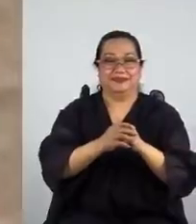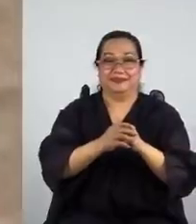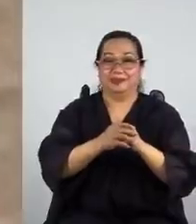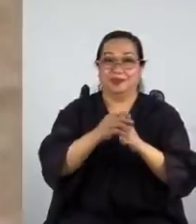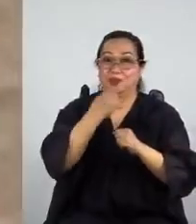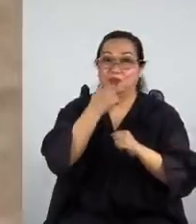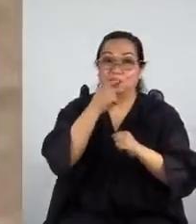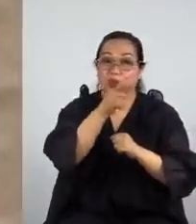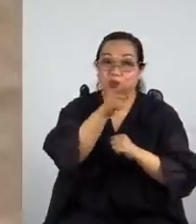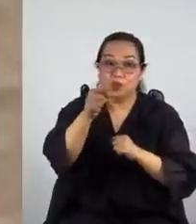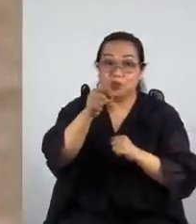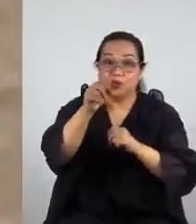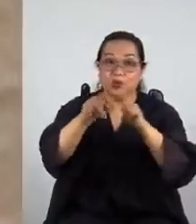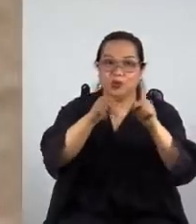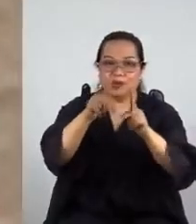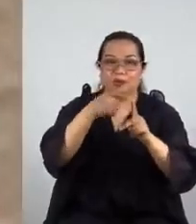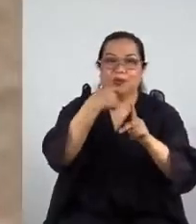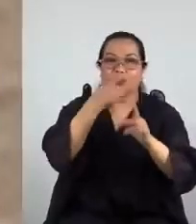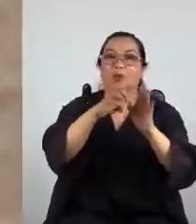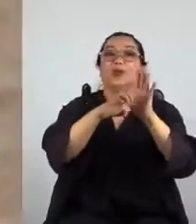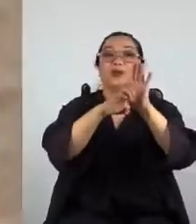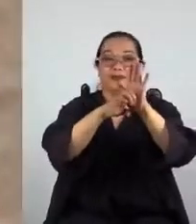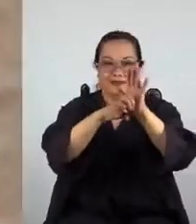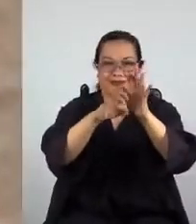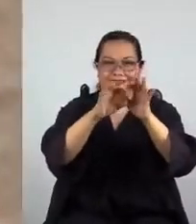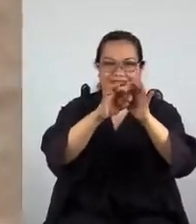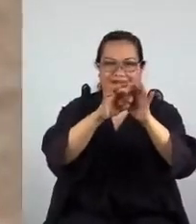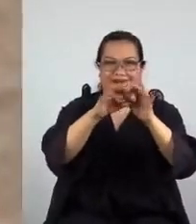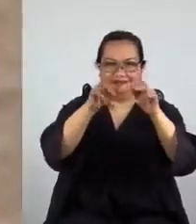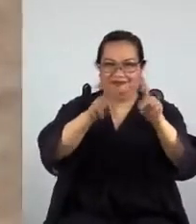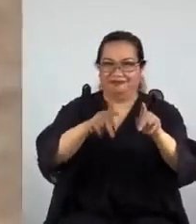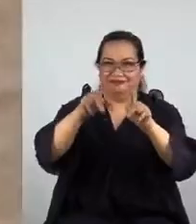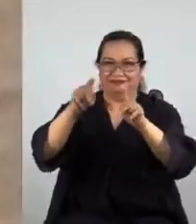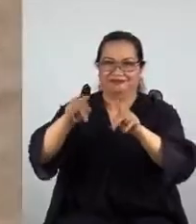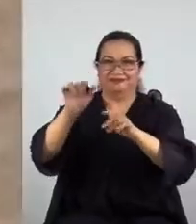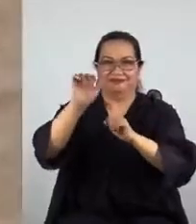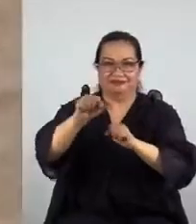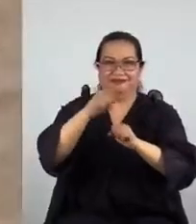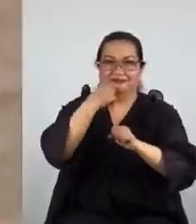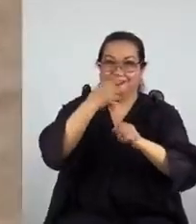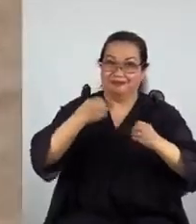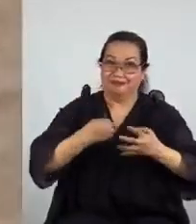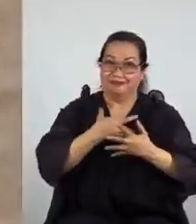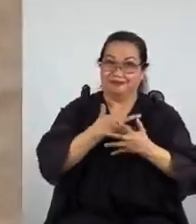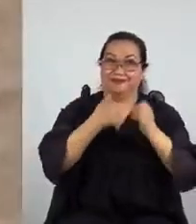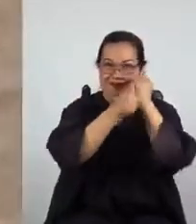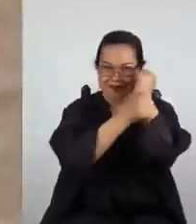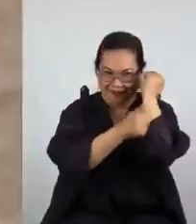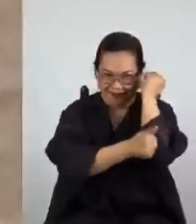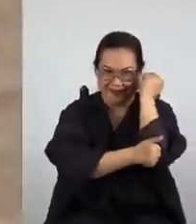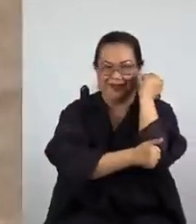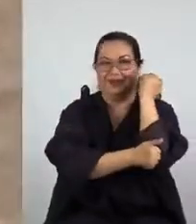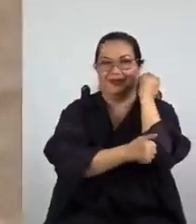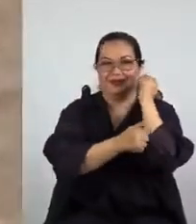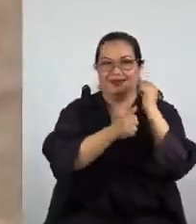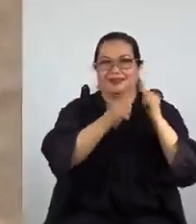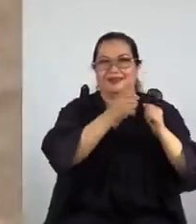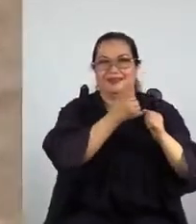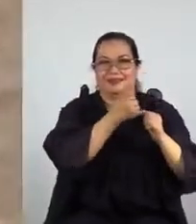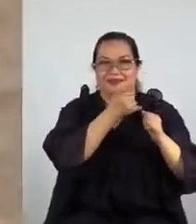Those who are exemplars of faith, they can be patterns who inspire, but they cannot give us